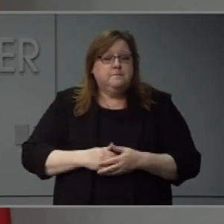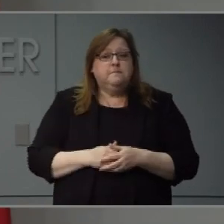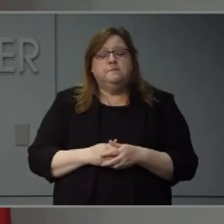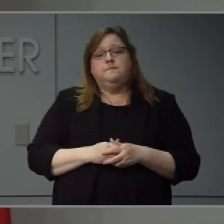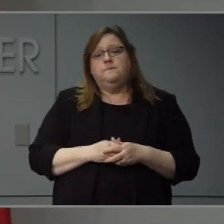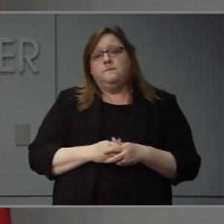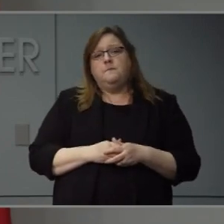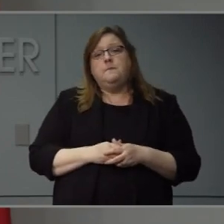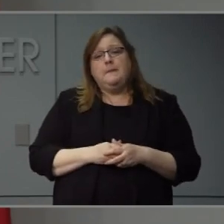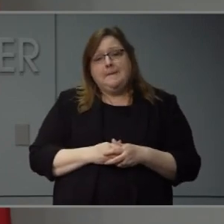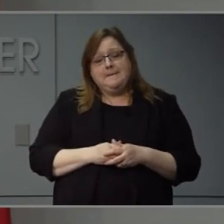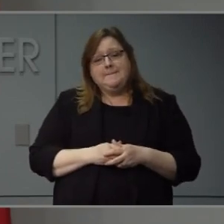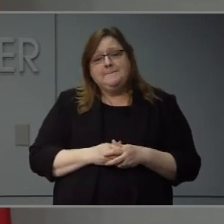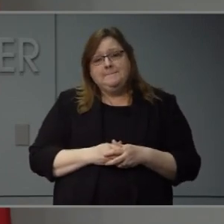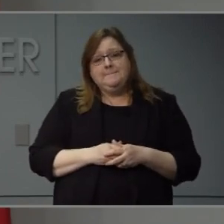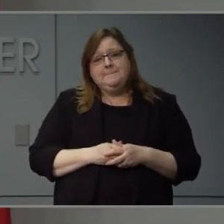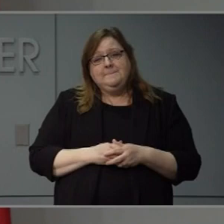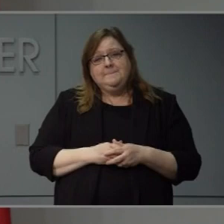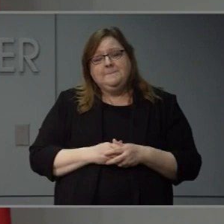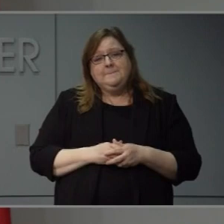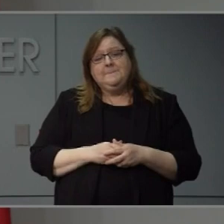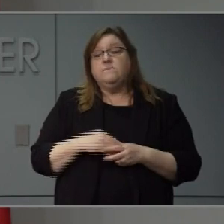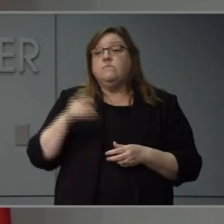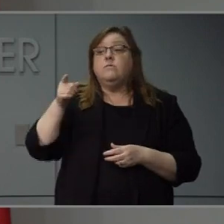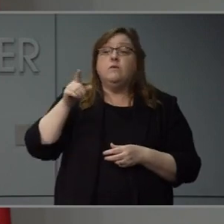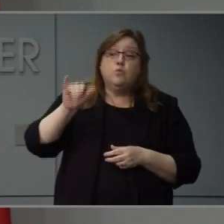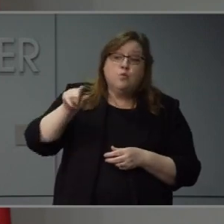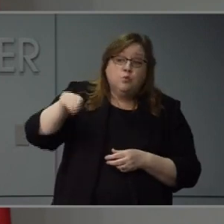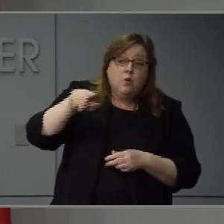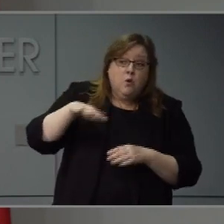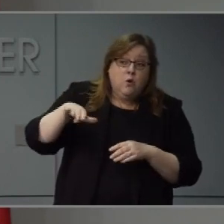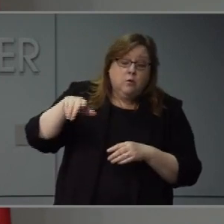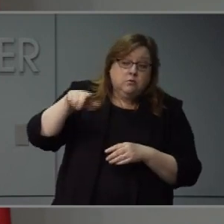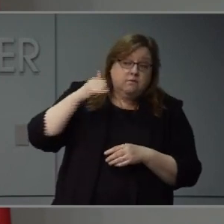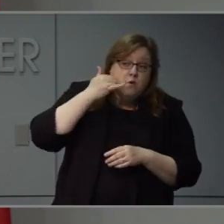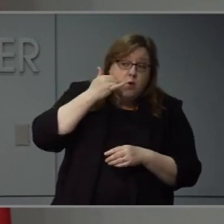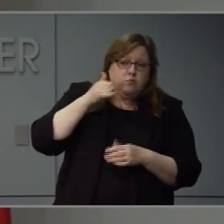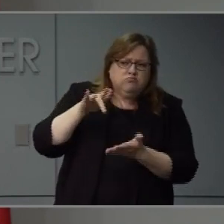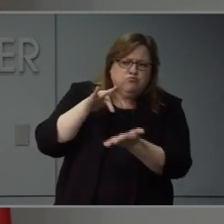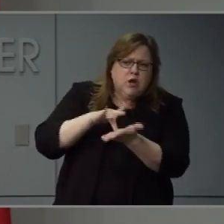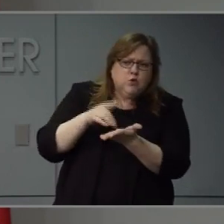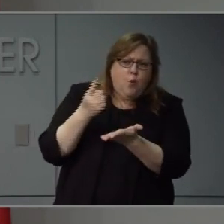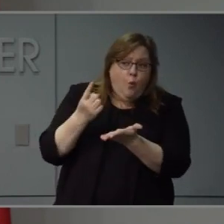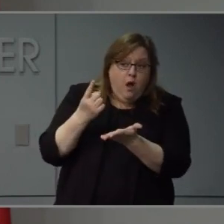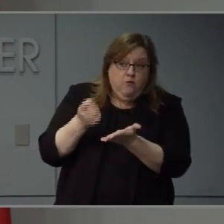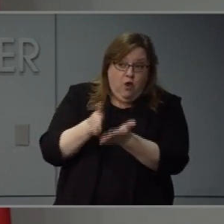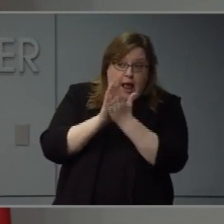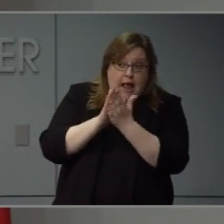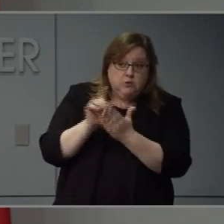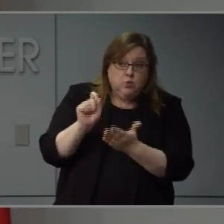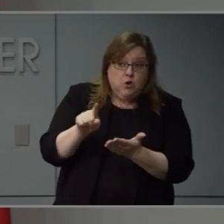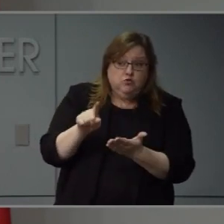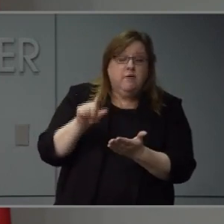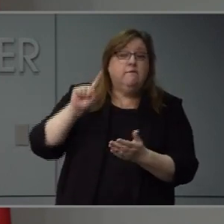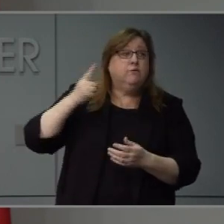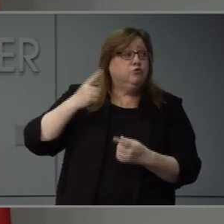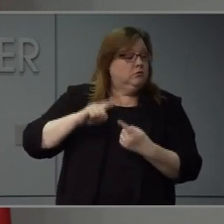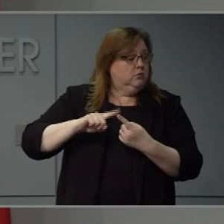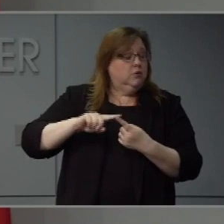For our reporters on the line, please press 1 if you'd like to ask a question. And we'll take our first question from Will Michaels